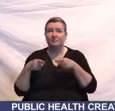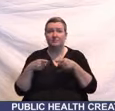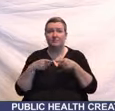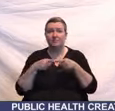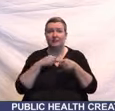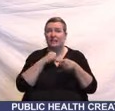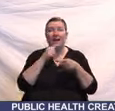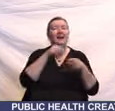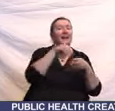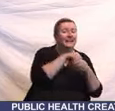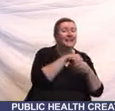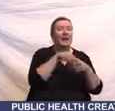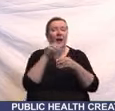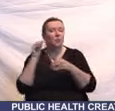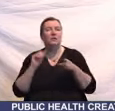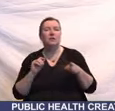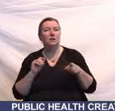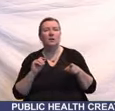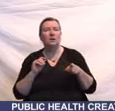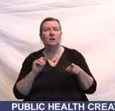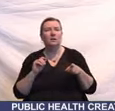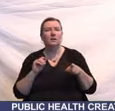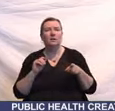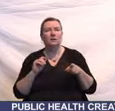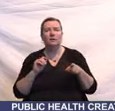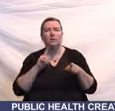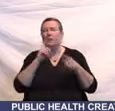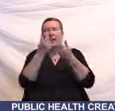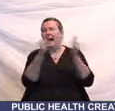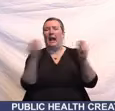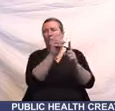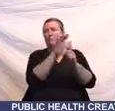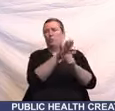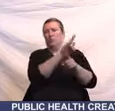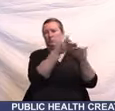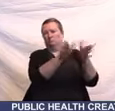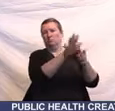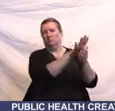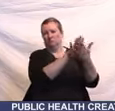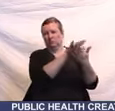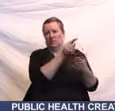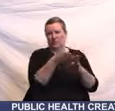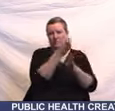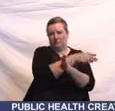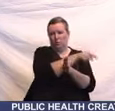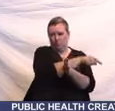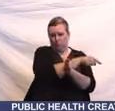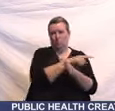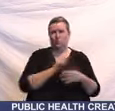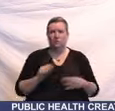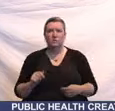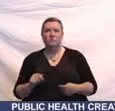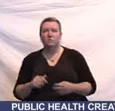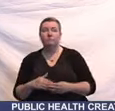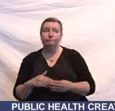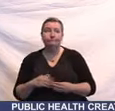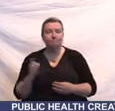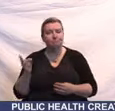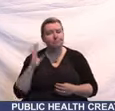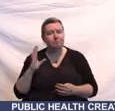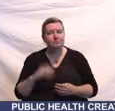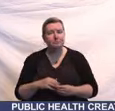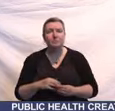submit. We know these are factual and give a good sense of the transmission rates across the